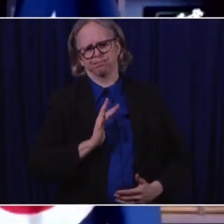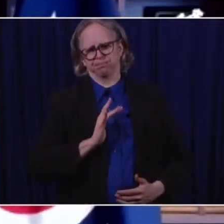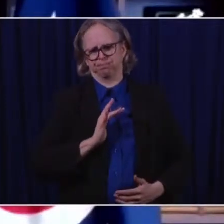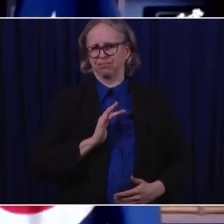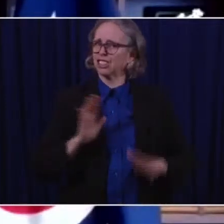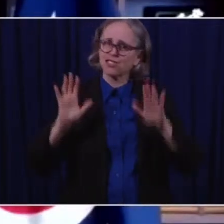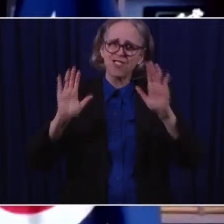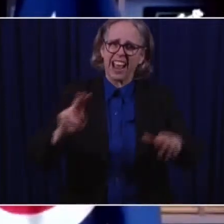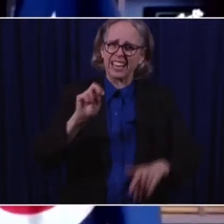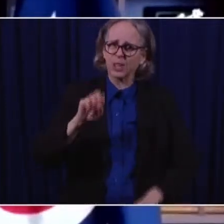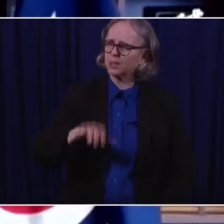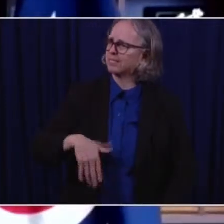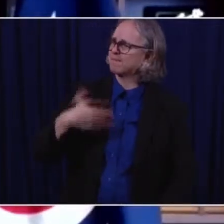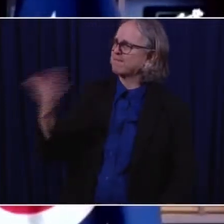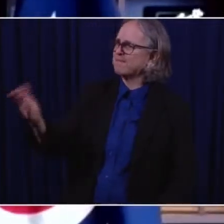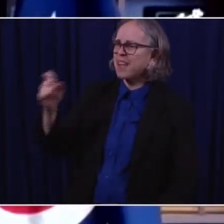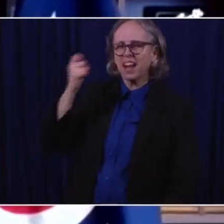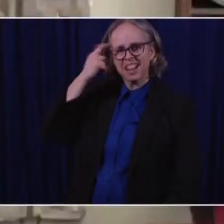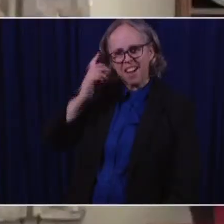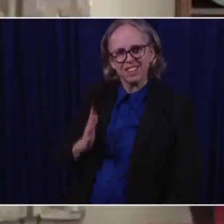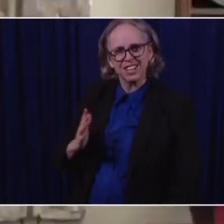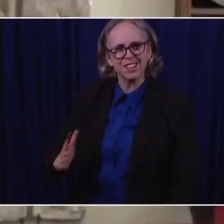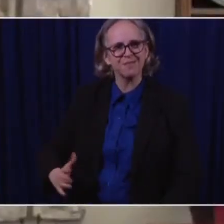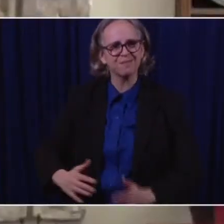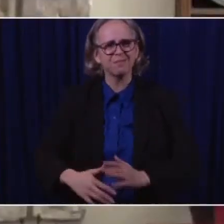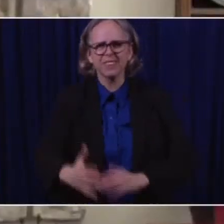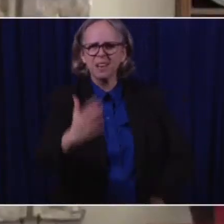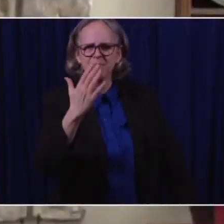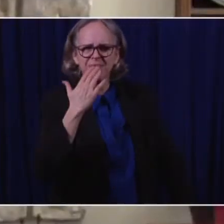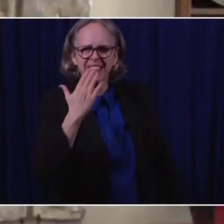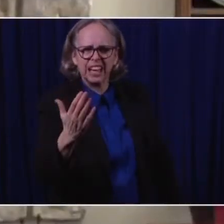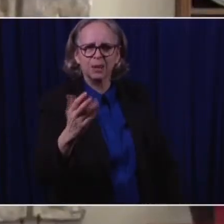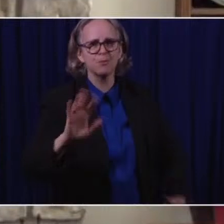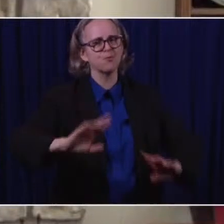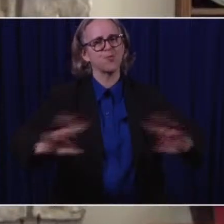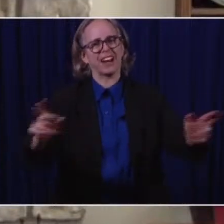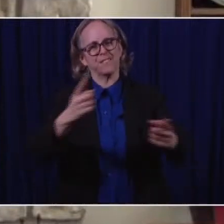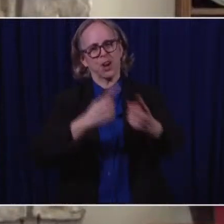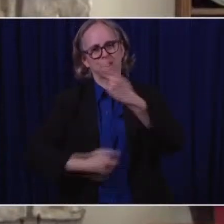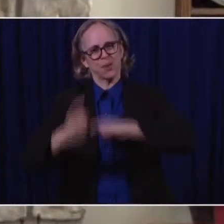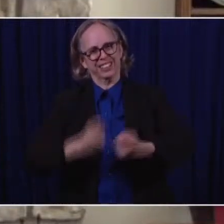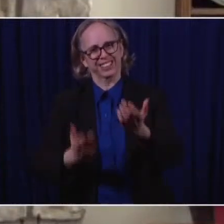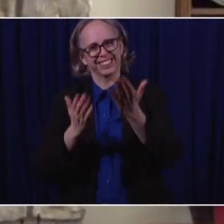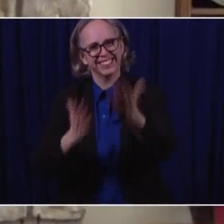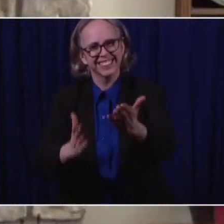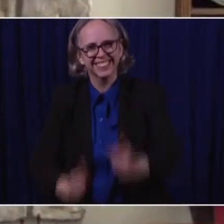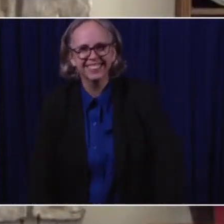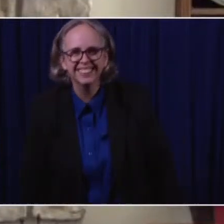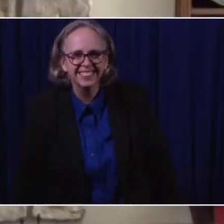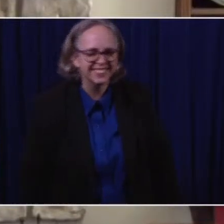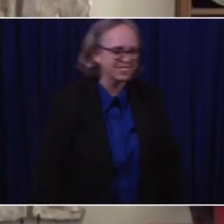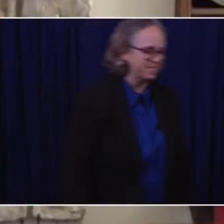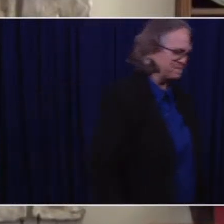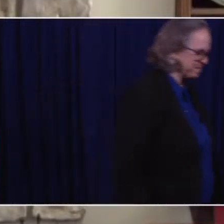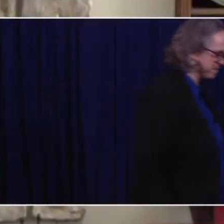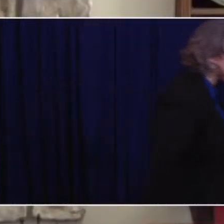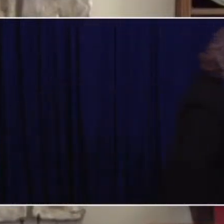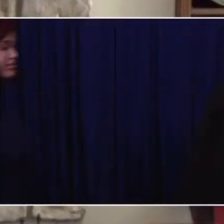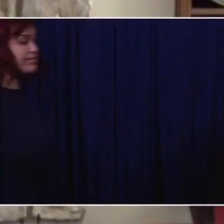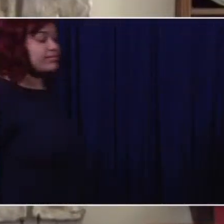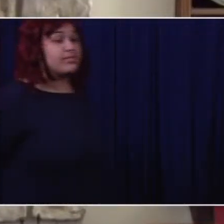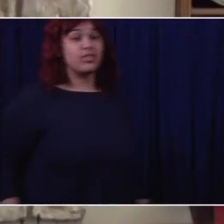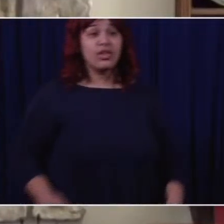you. Great. Lieutenant Governor, thank you. We're ready for questions. Governor, first question today is from Alex Ebert at Bloomberg.